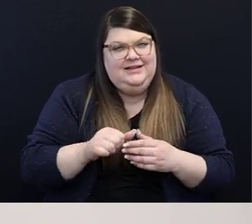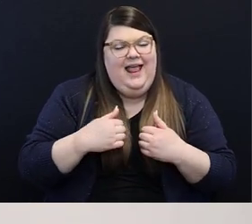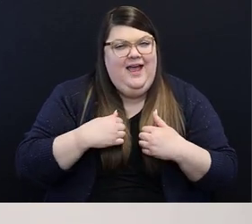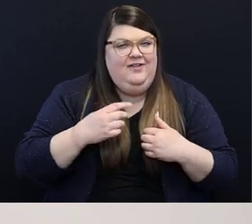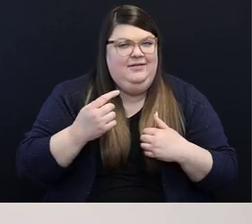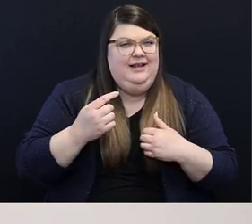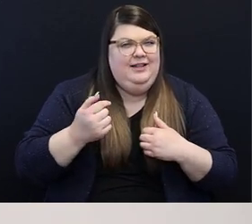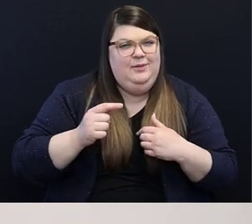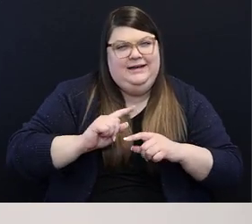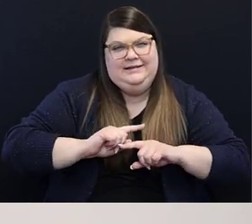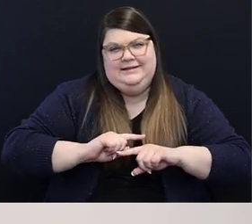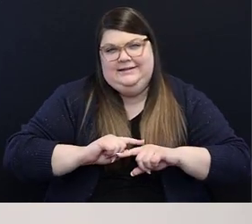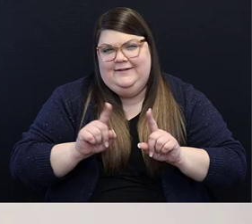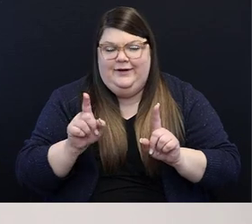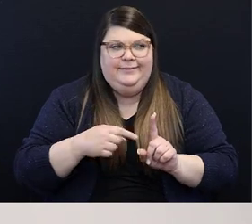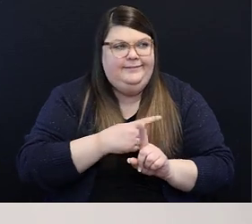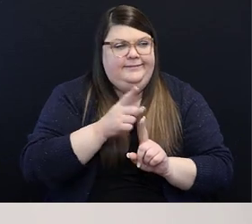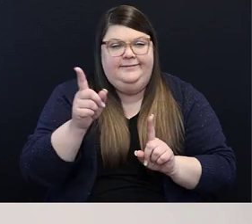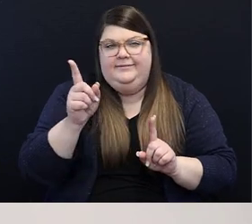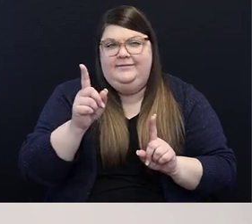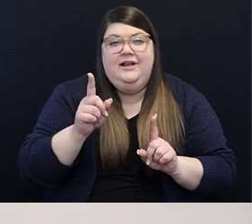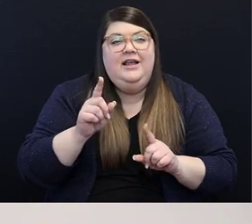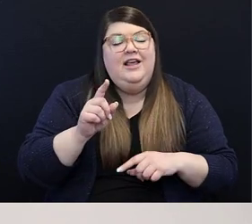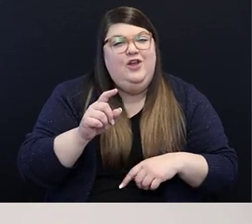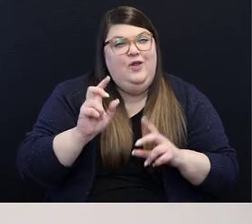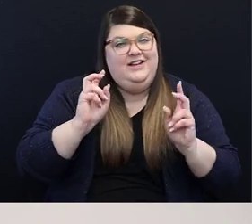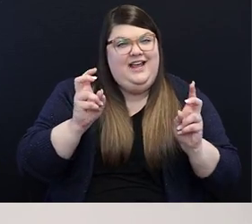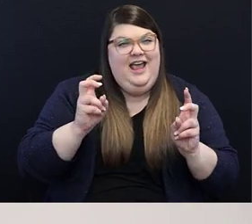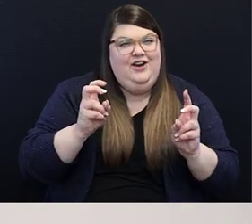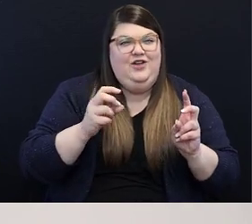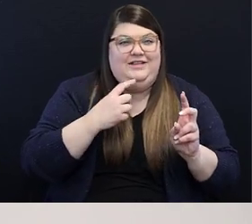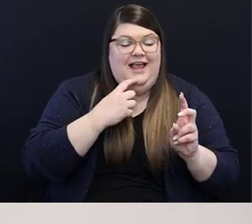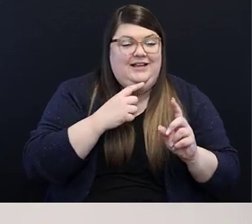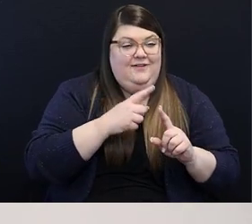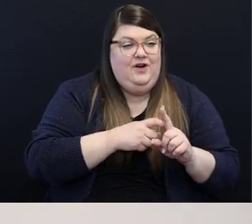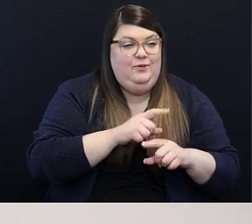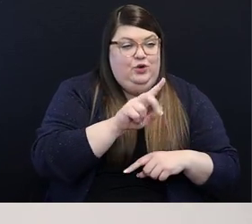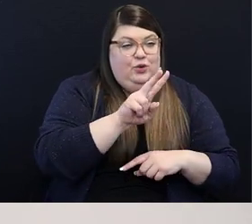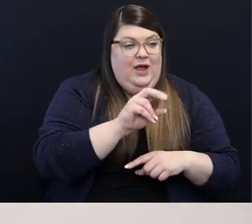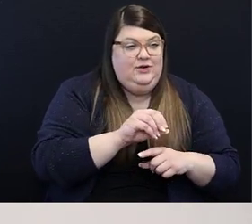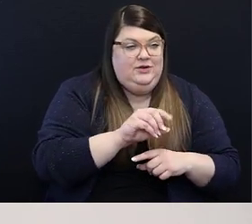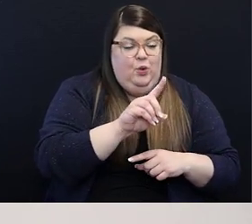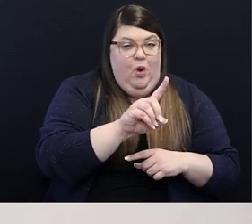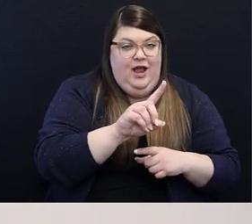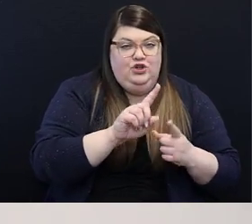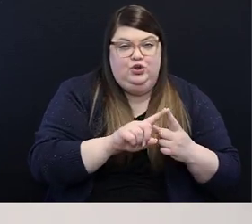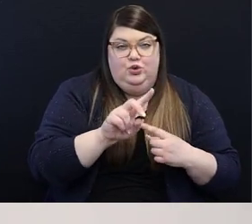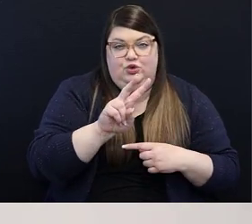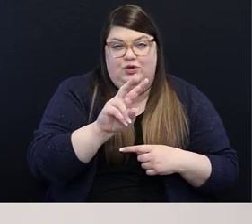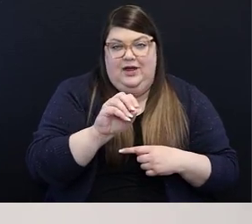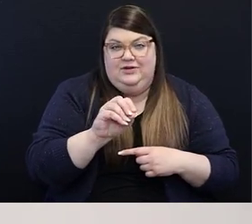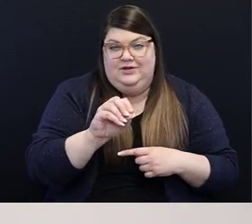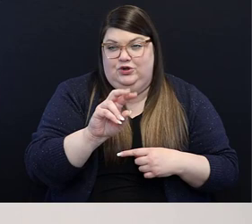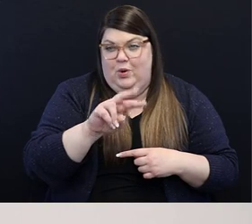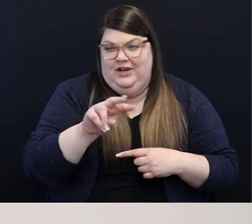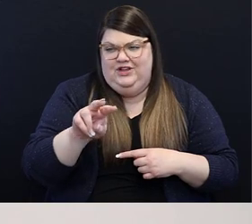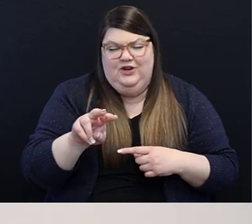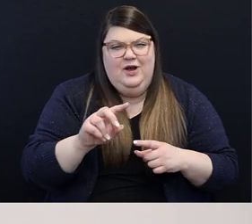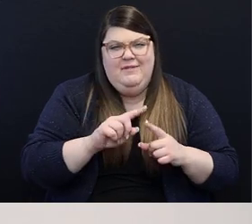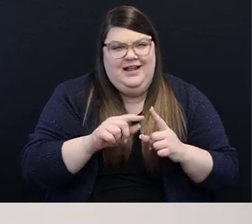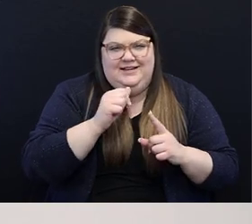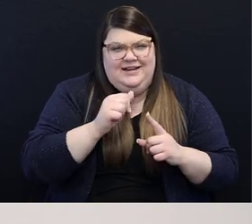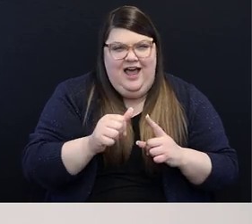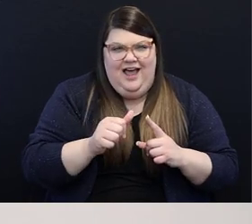title suggests a chronology, it's from 2001 to 2022, it's not a straightforward narrative of what Rebecca's